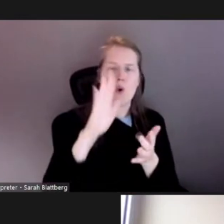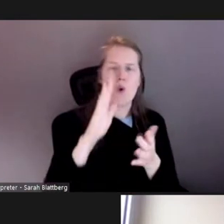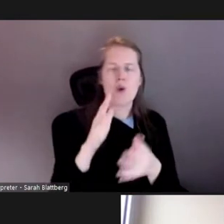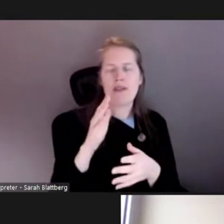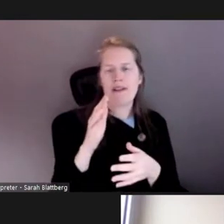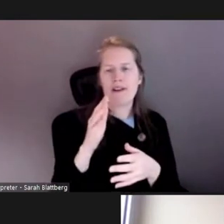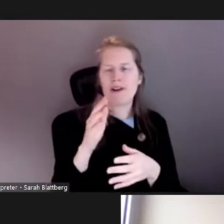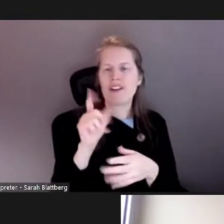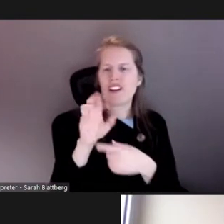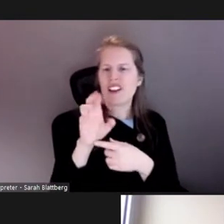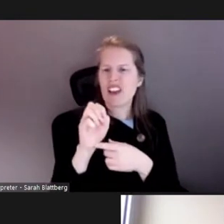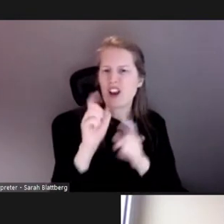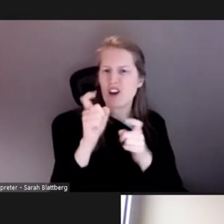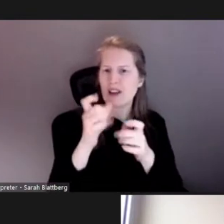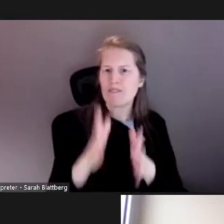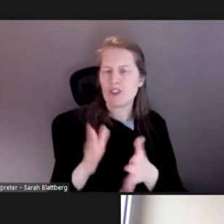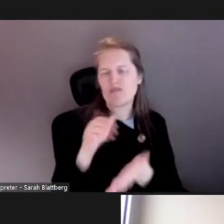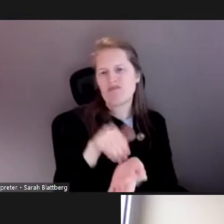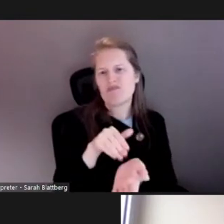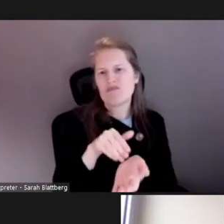little bit better.